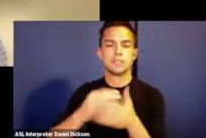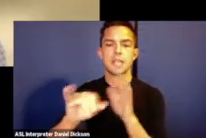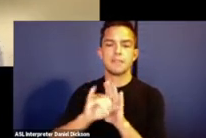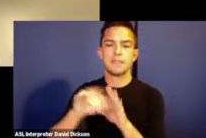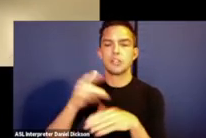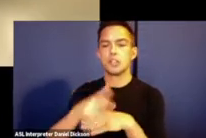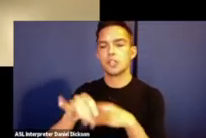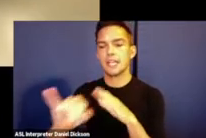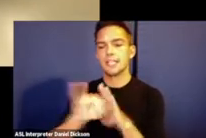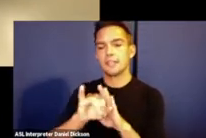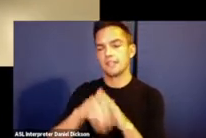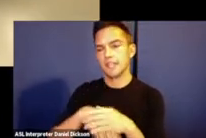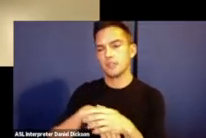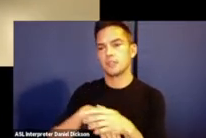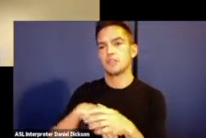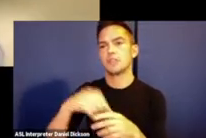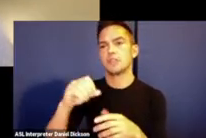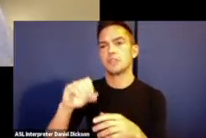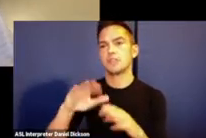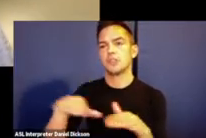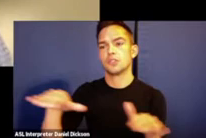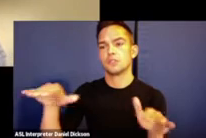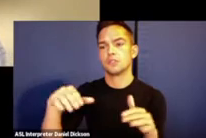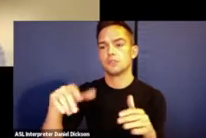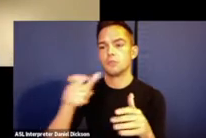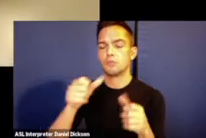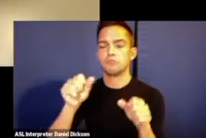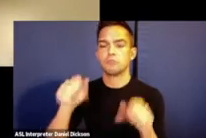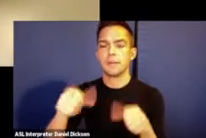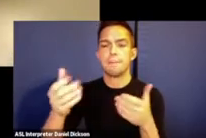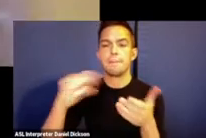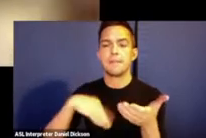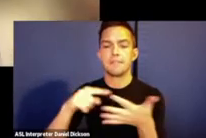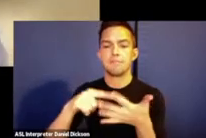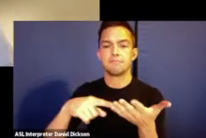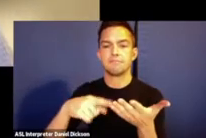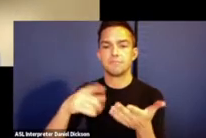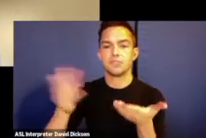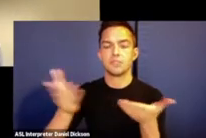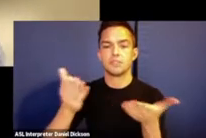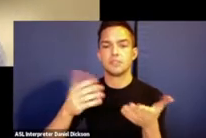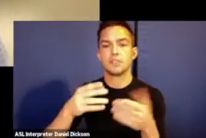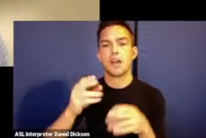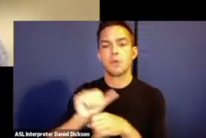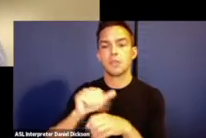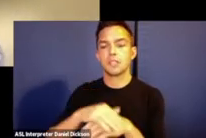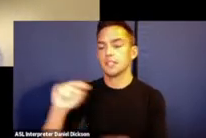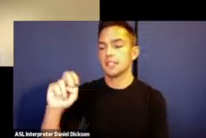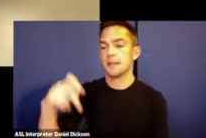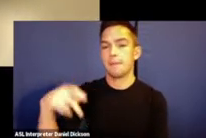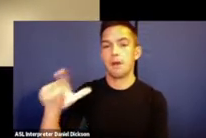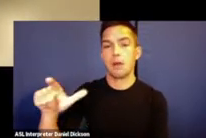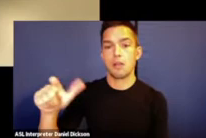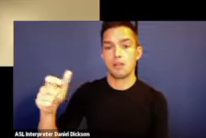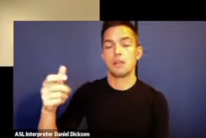early identification of children who may benefit from those services. I worked in Nepal some years ago, and we identified that